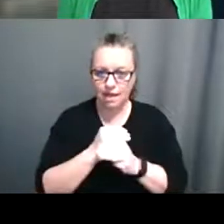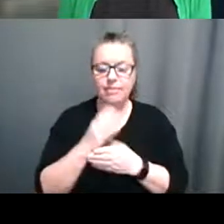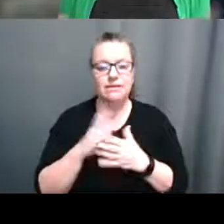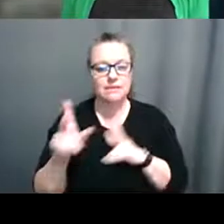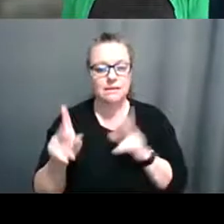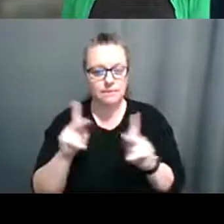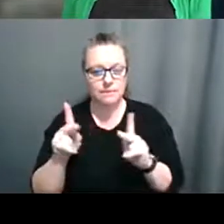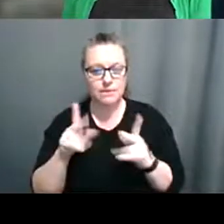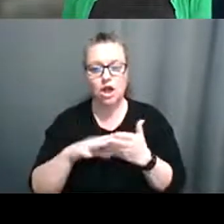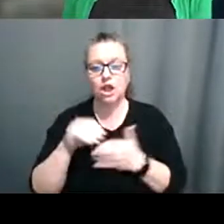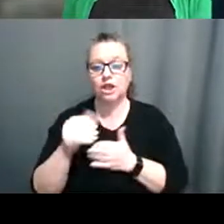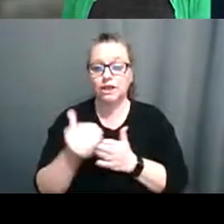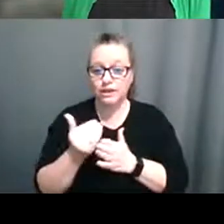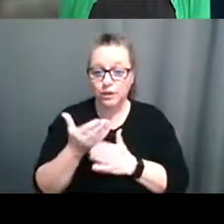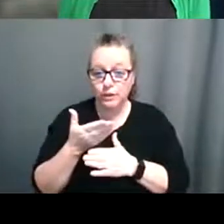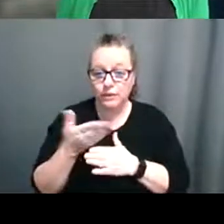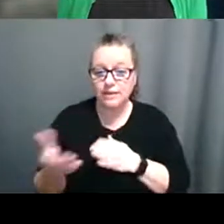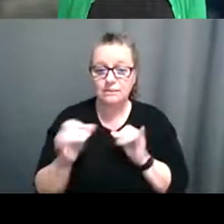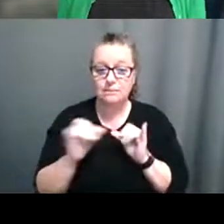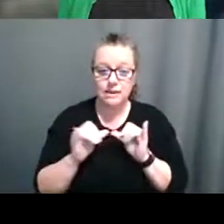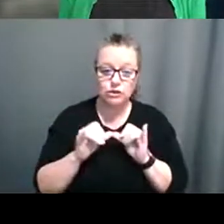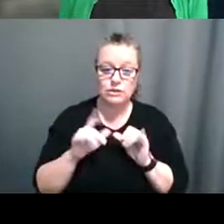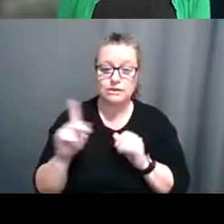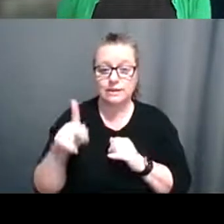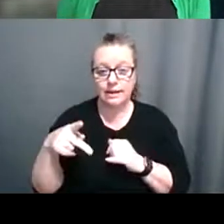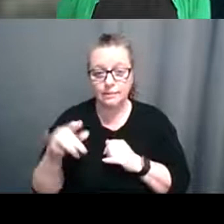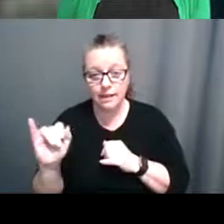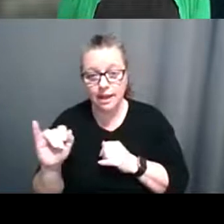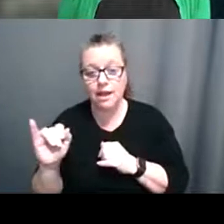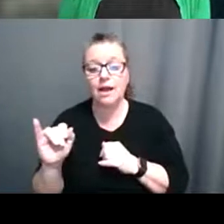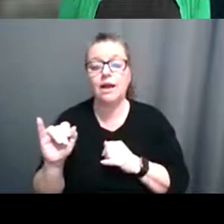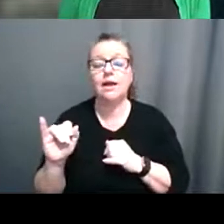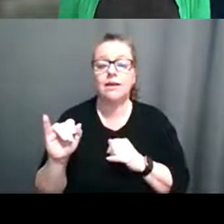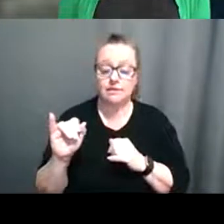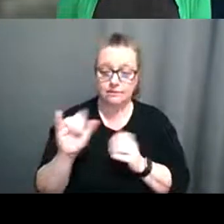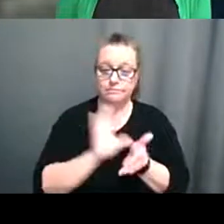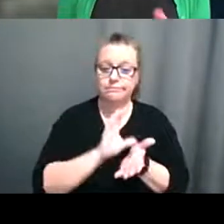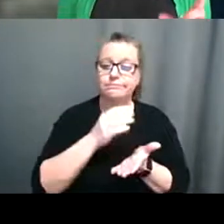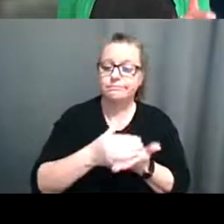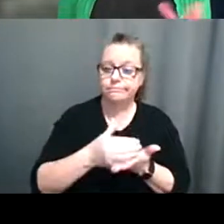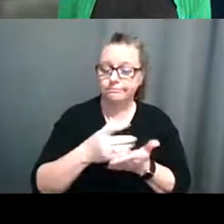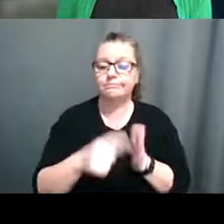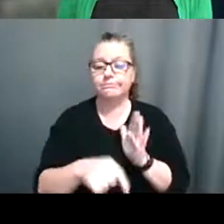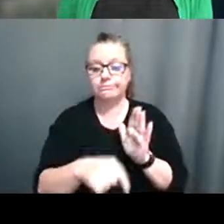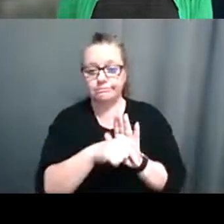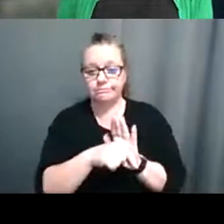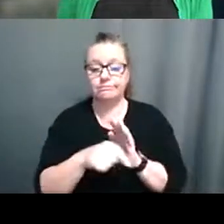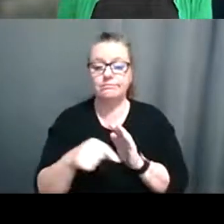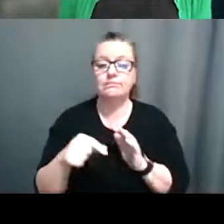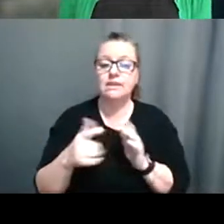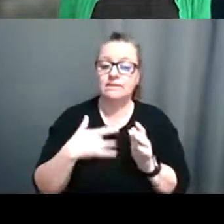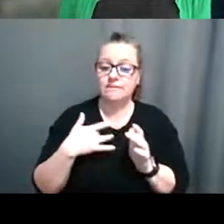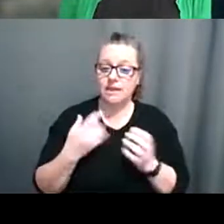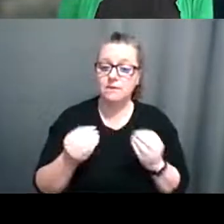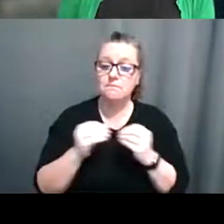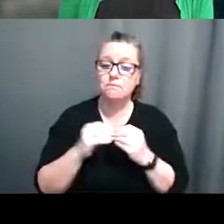learning new things about metrics, KPIs, qualitative versus quantitative data, and feeling a bit more confident,